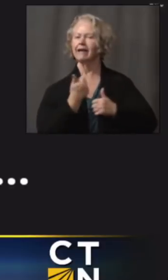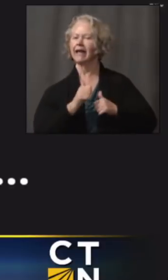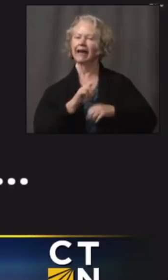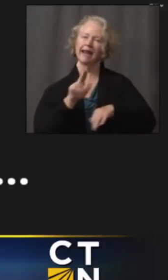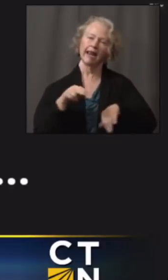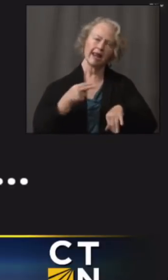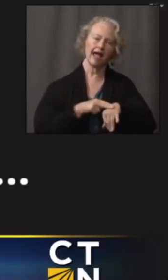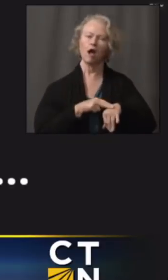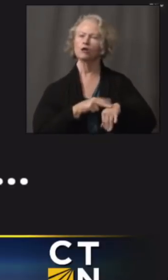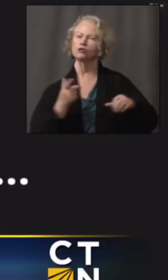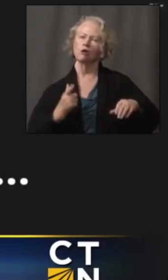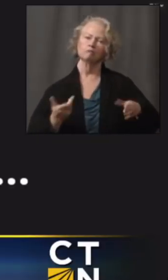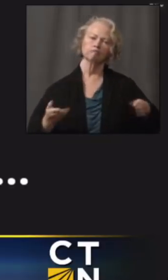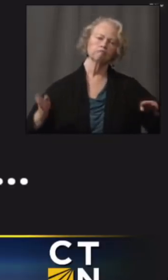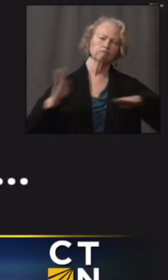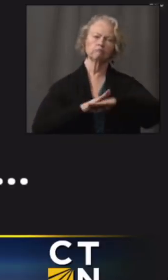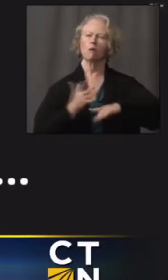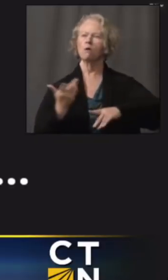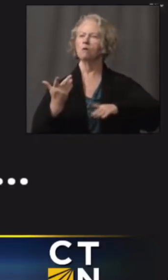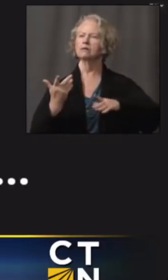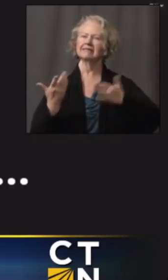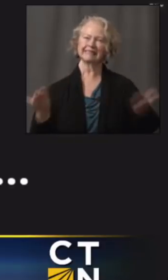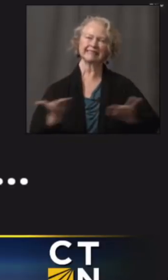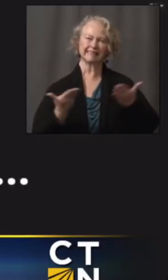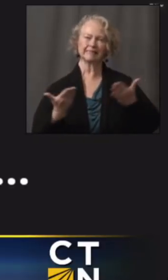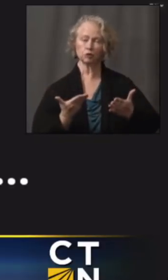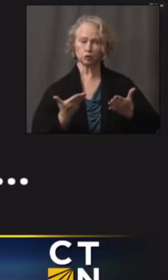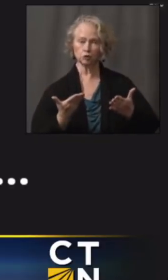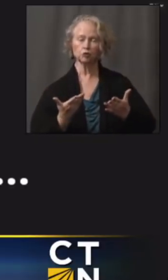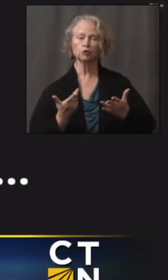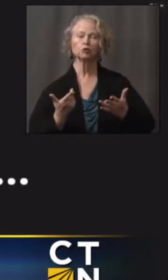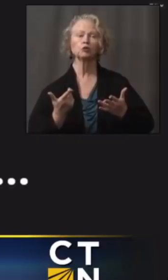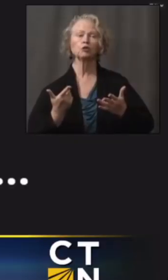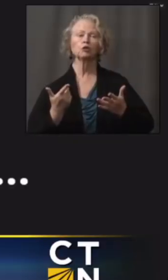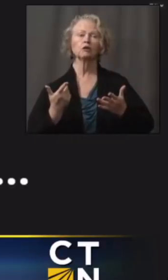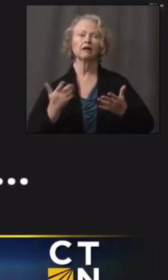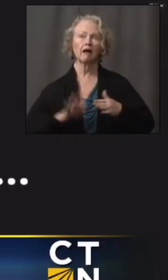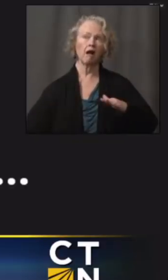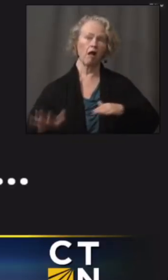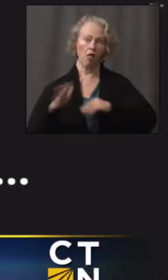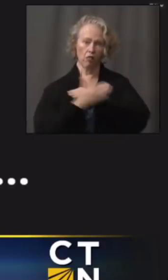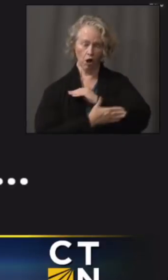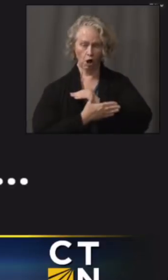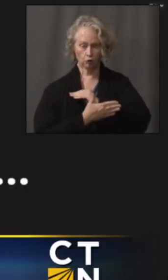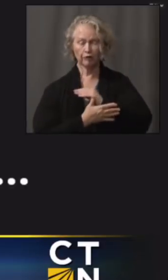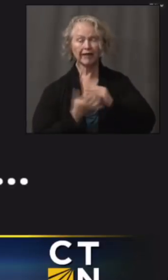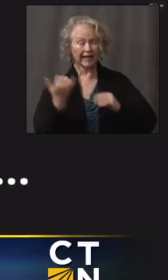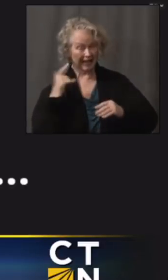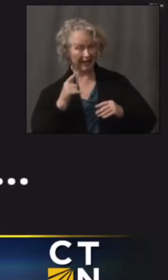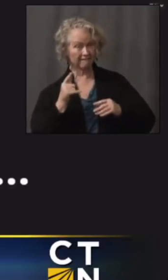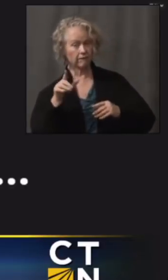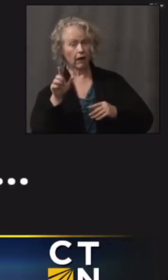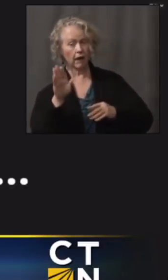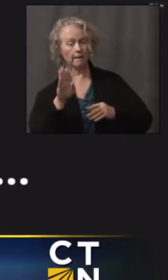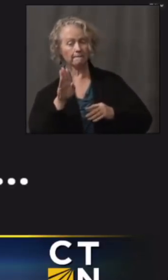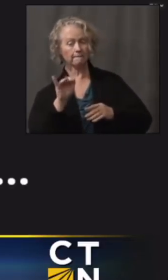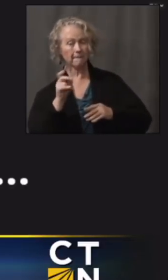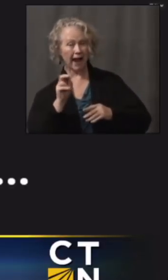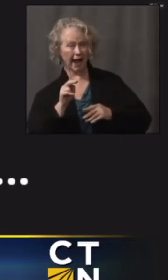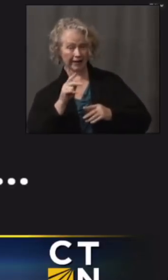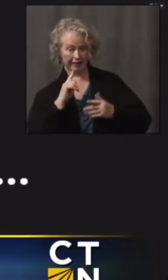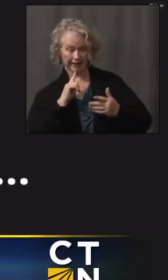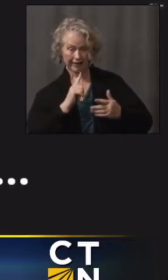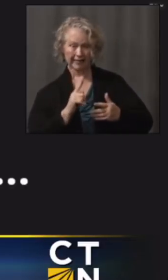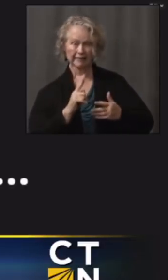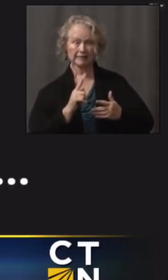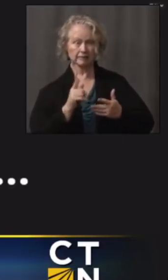But if Joe Biden were president at this point in November, would you be encouraging one? And do you foresee one next year when he